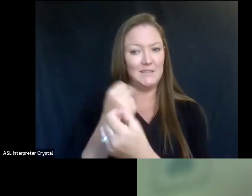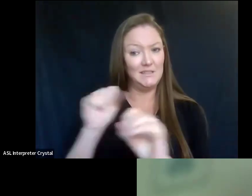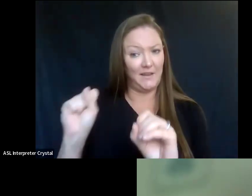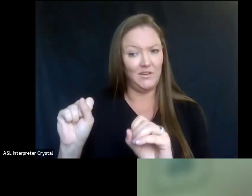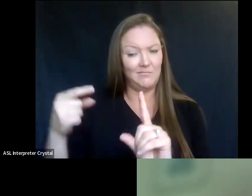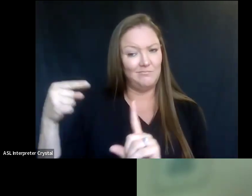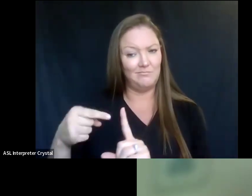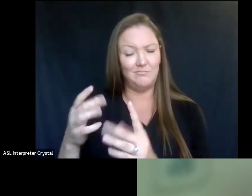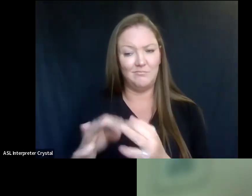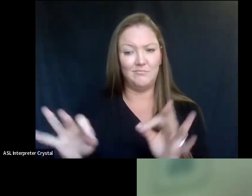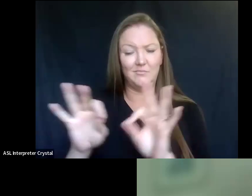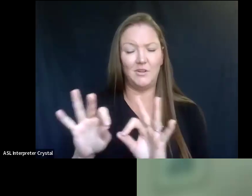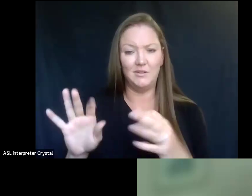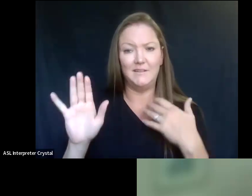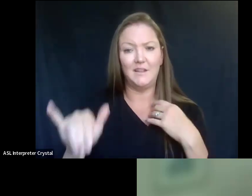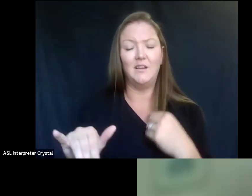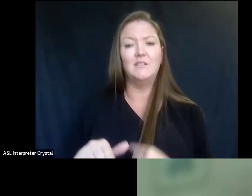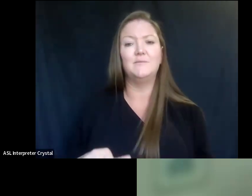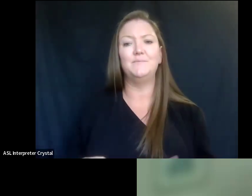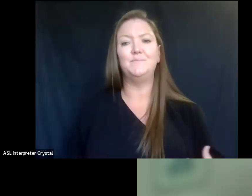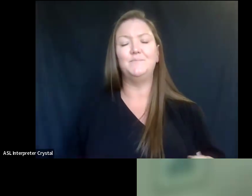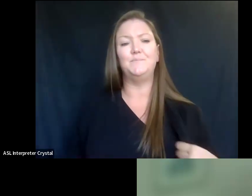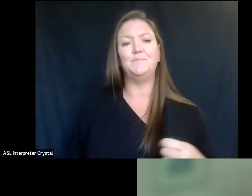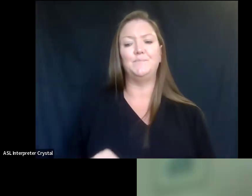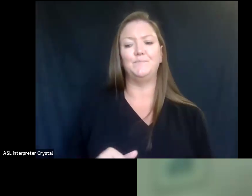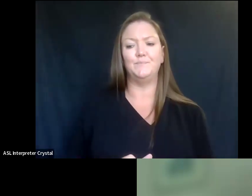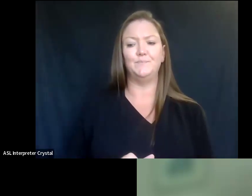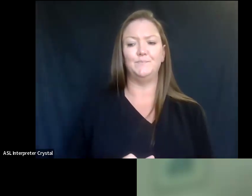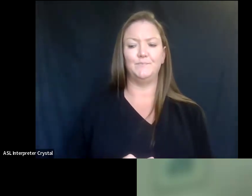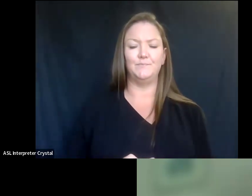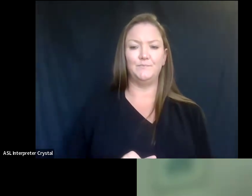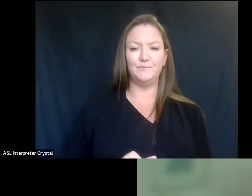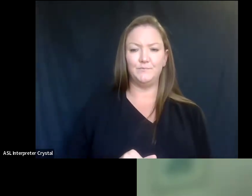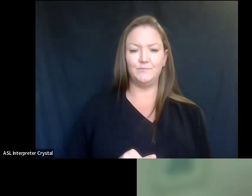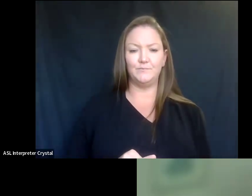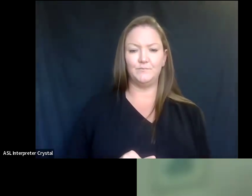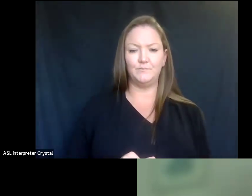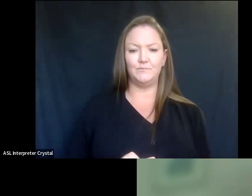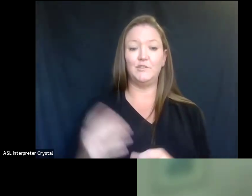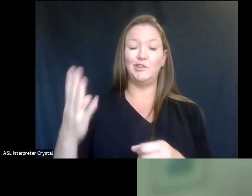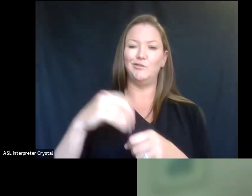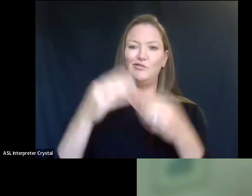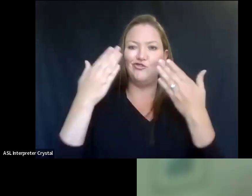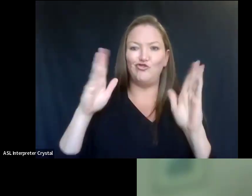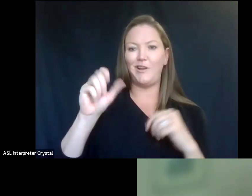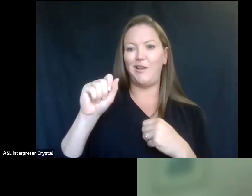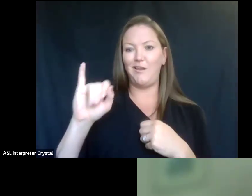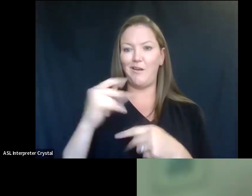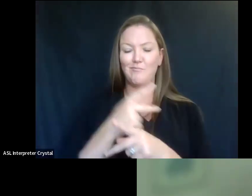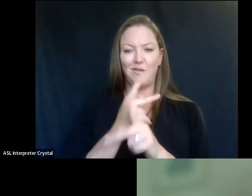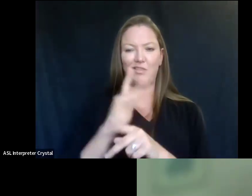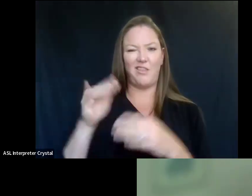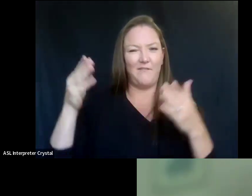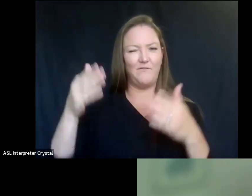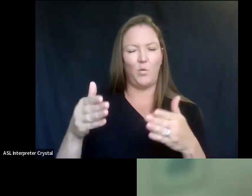uh, including, you know, uh, with sort of Gen AI products. This is more of like a focus. So this is not